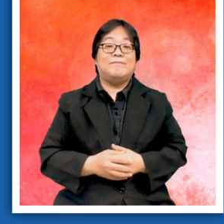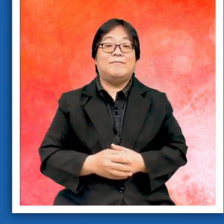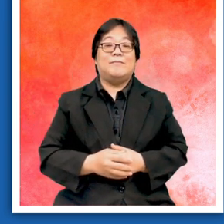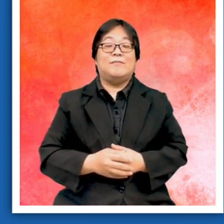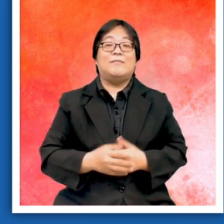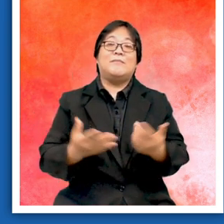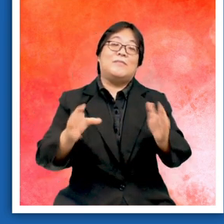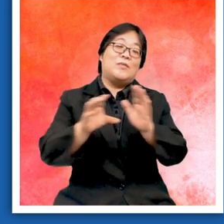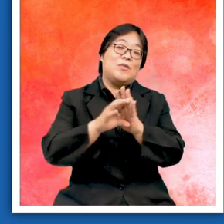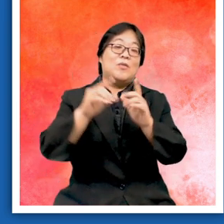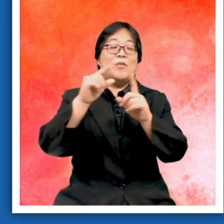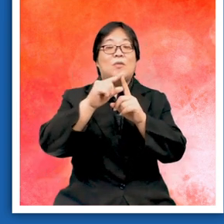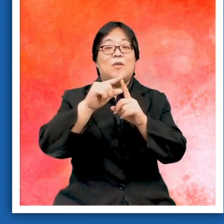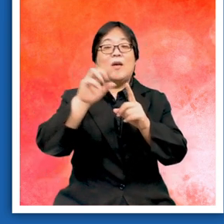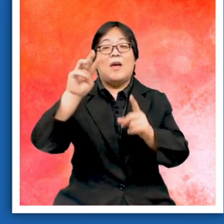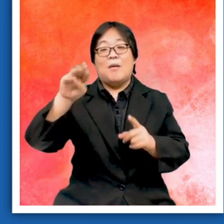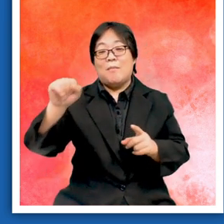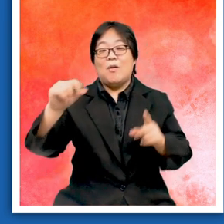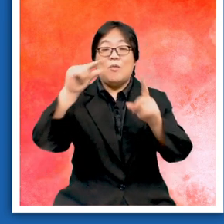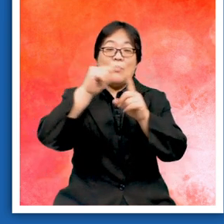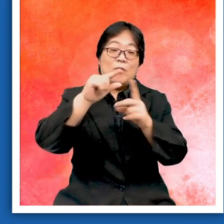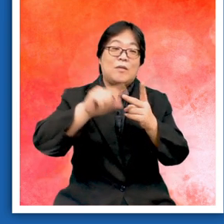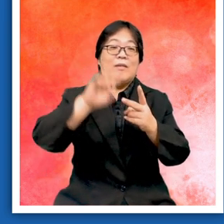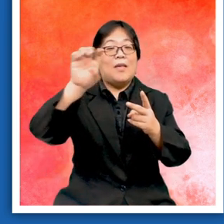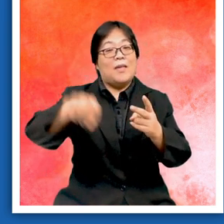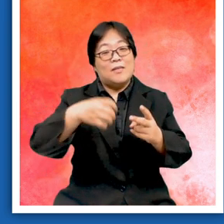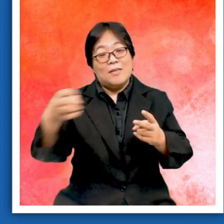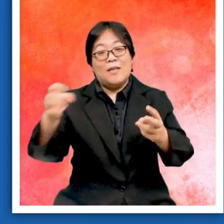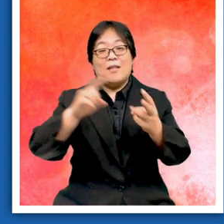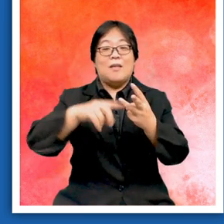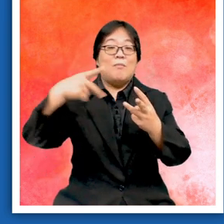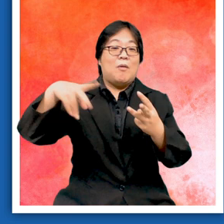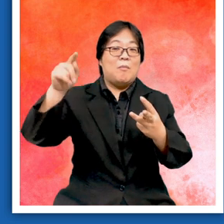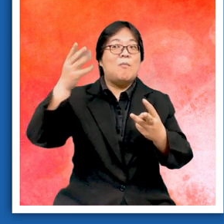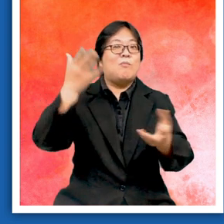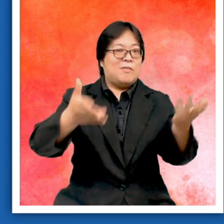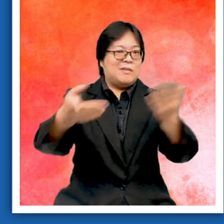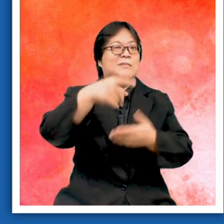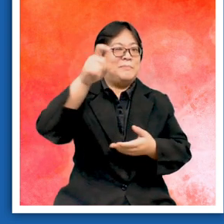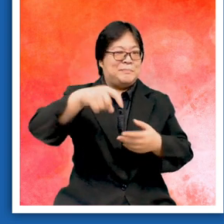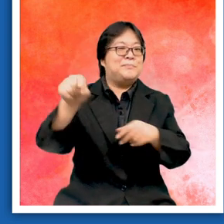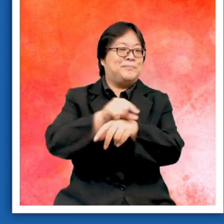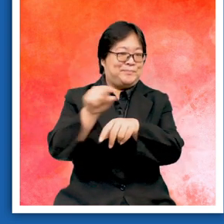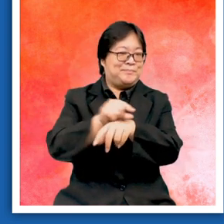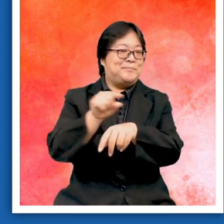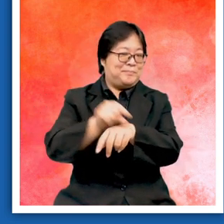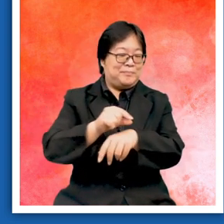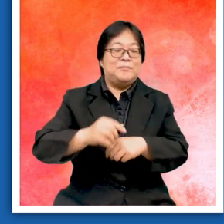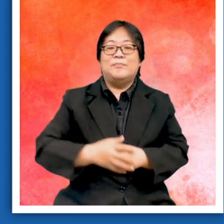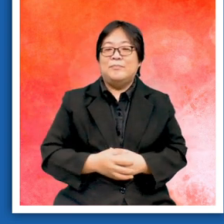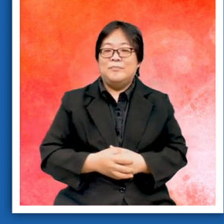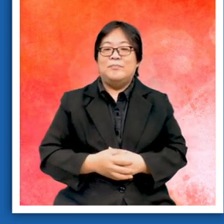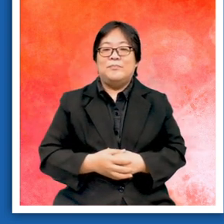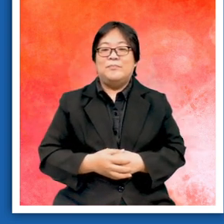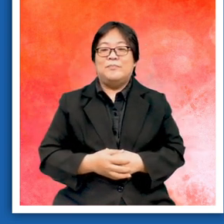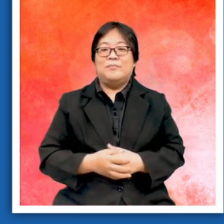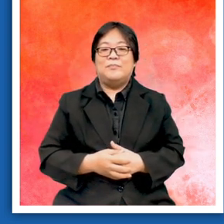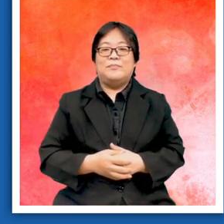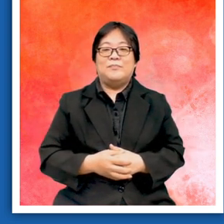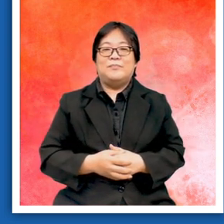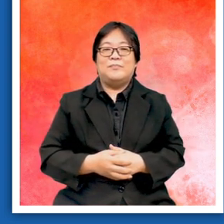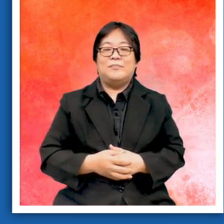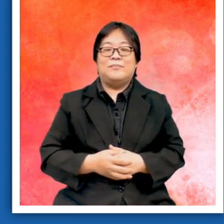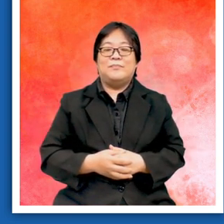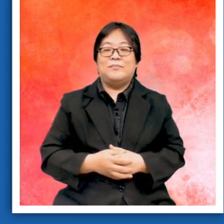Word, Excel, and PowerPoint that you would use quite extensively. On the